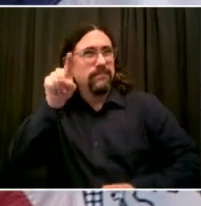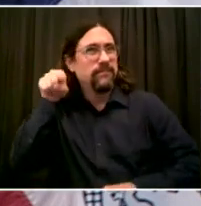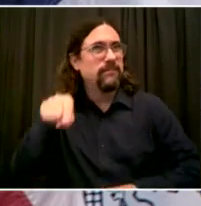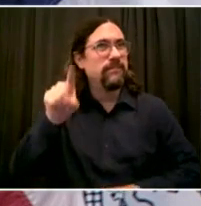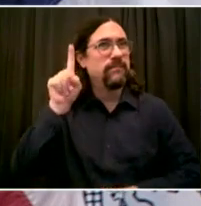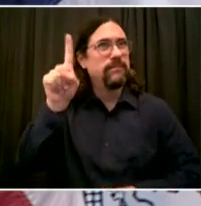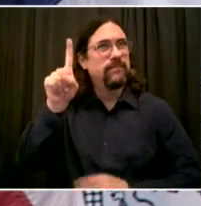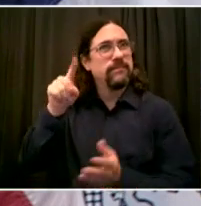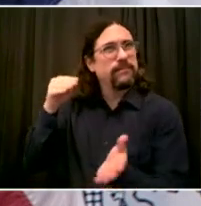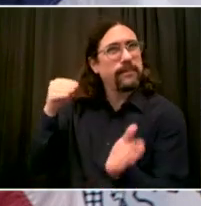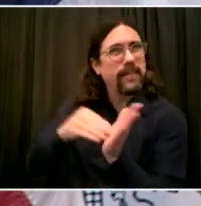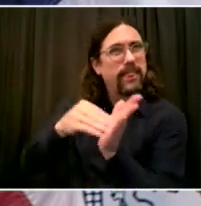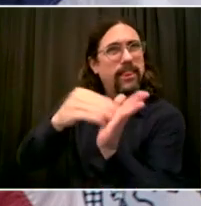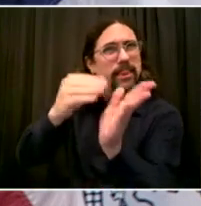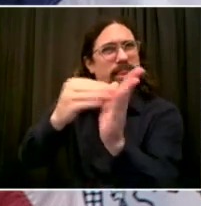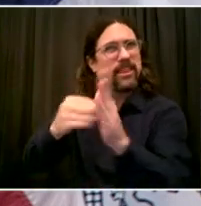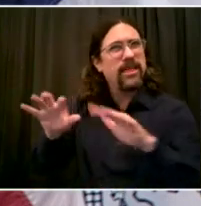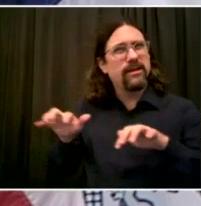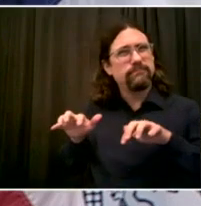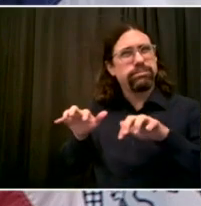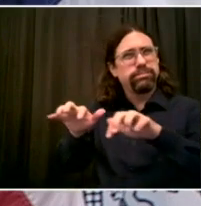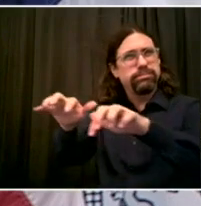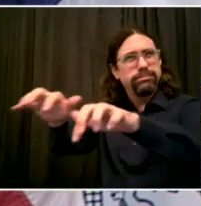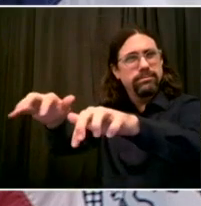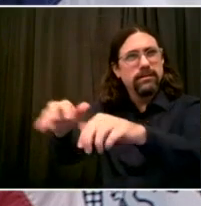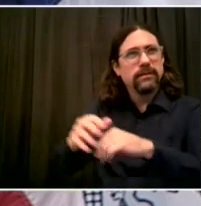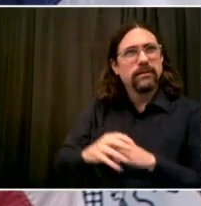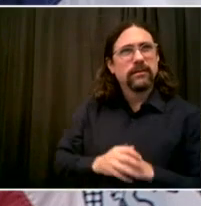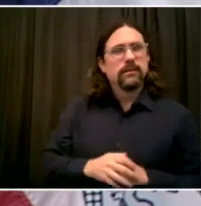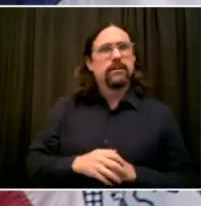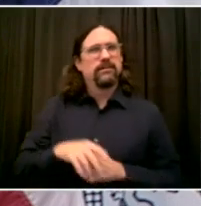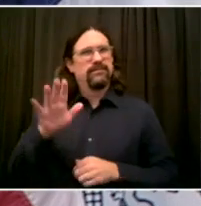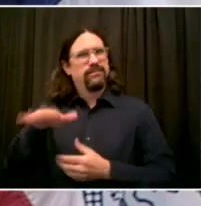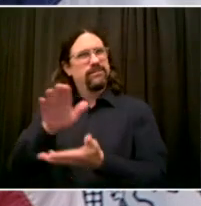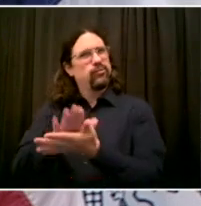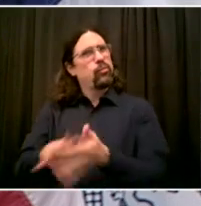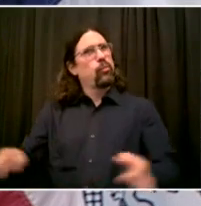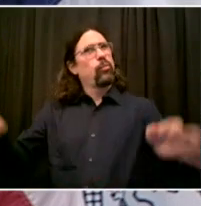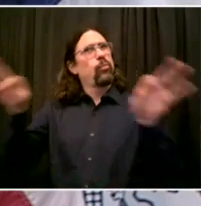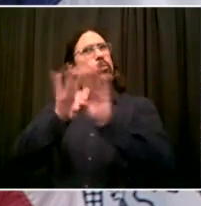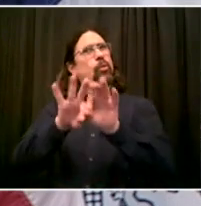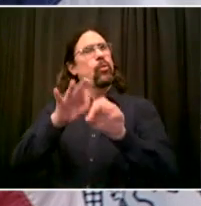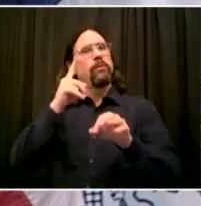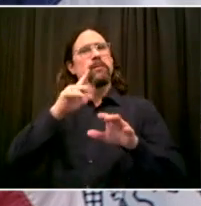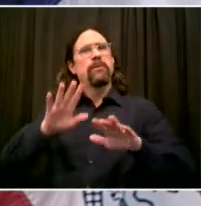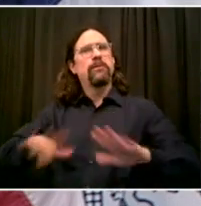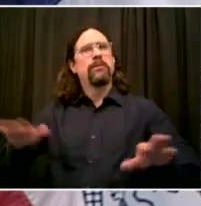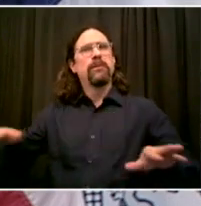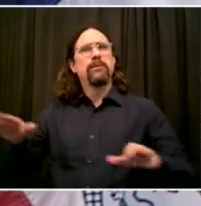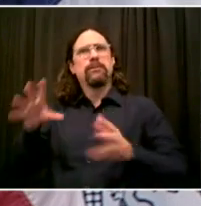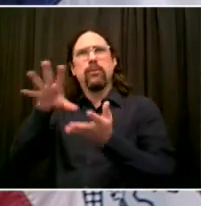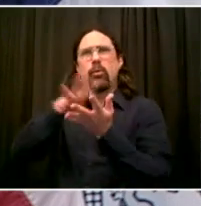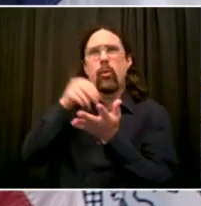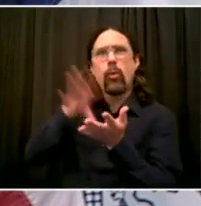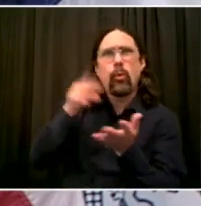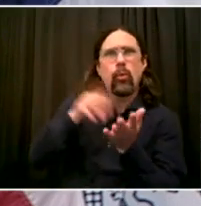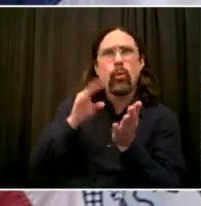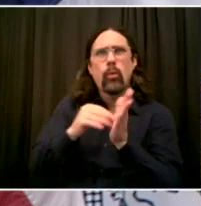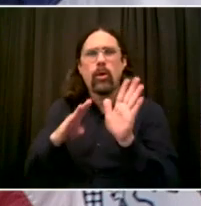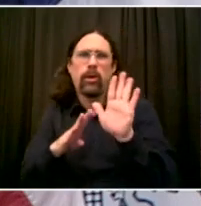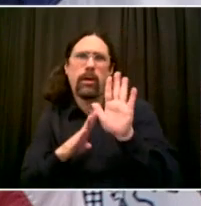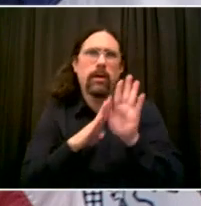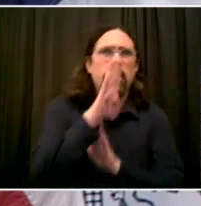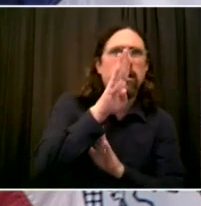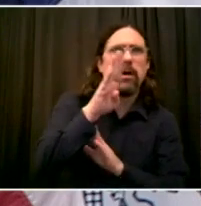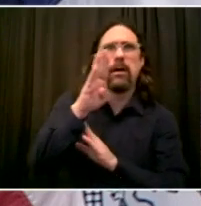but also for parents who need to get back to work, for folks who need their livelihood back. There's so much we need to do, and